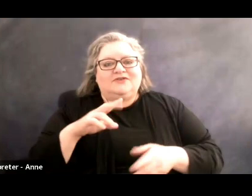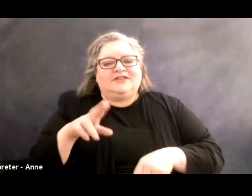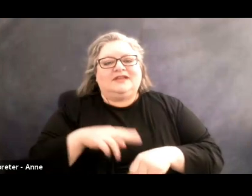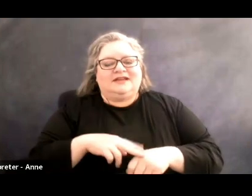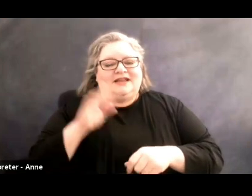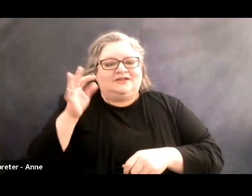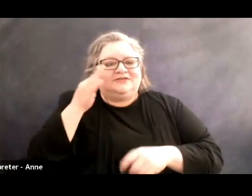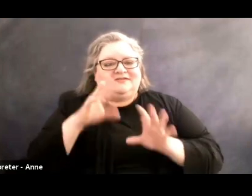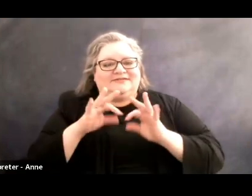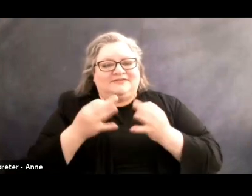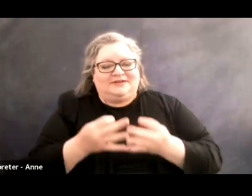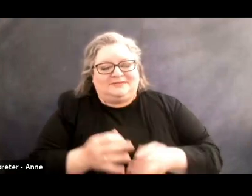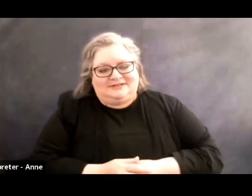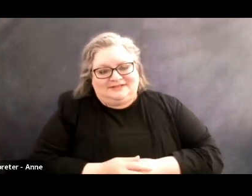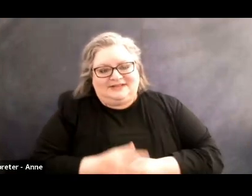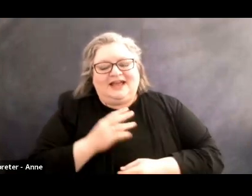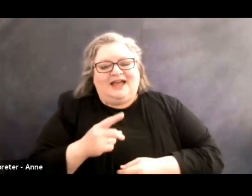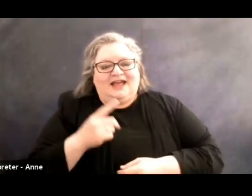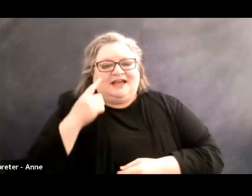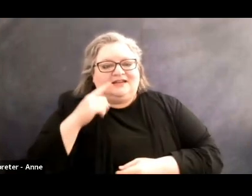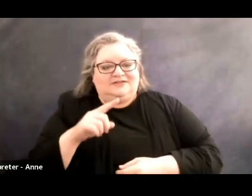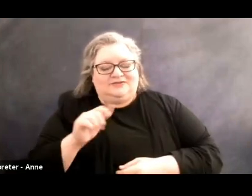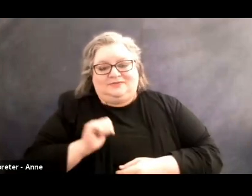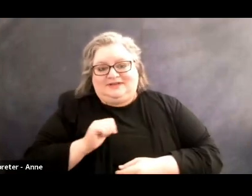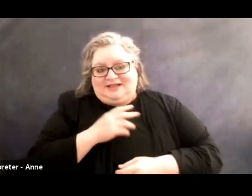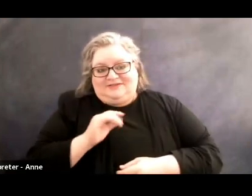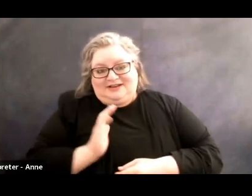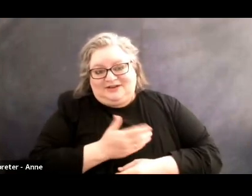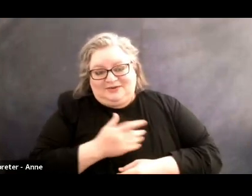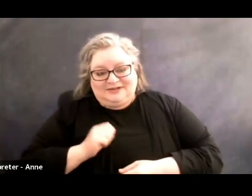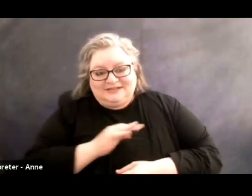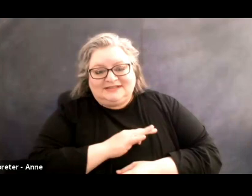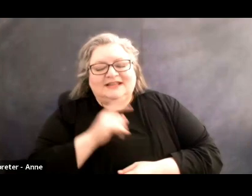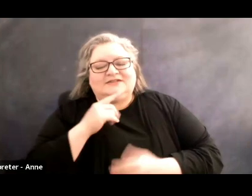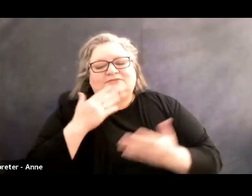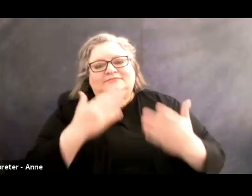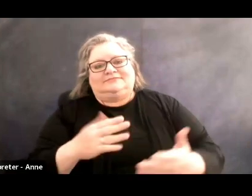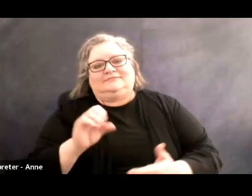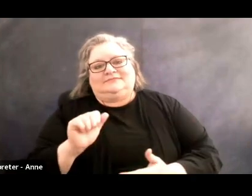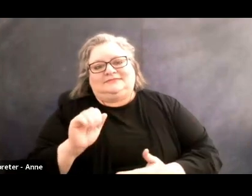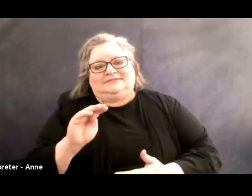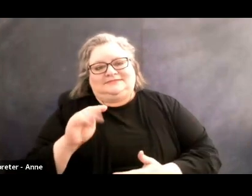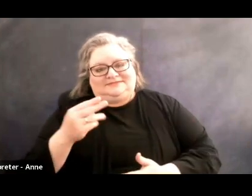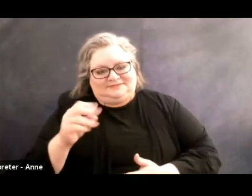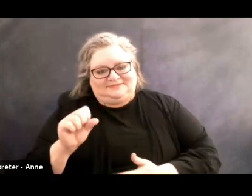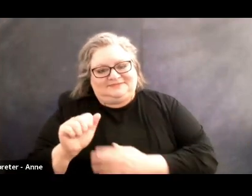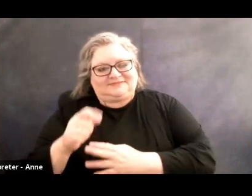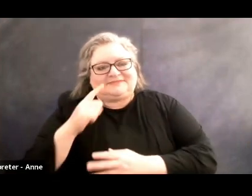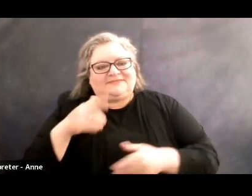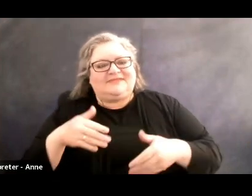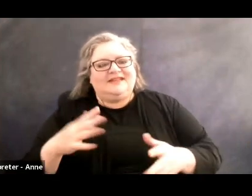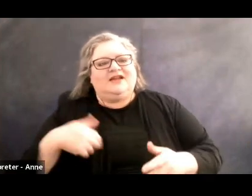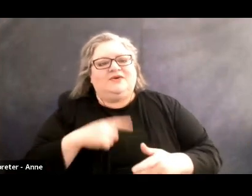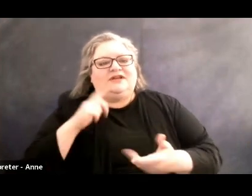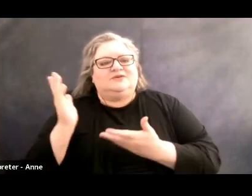National Federation of Families. And on behalf of myself and our staff, we thank SAMHSA for allowing us to